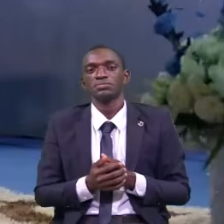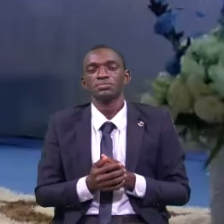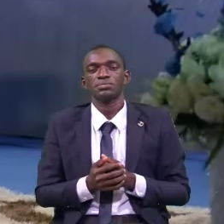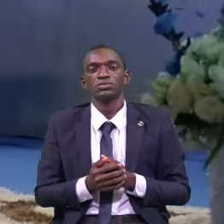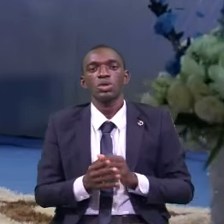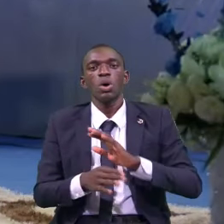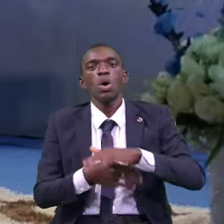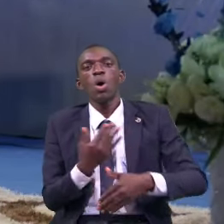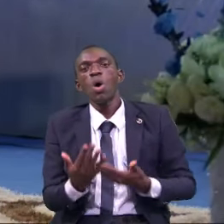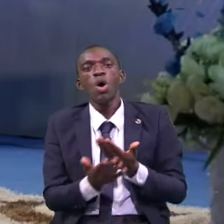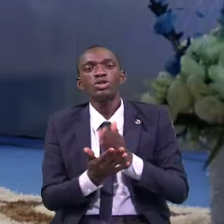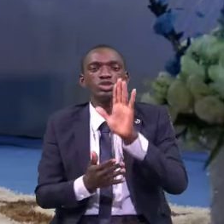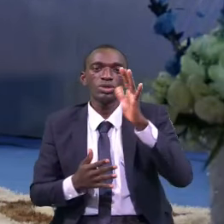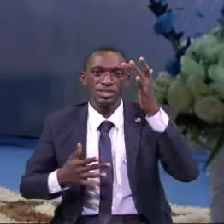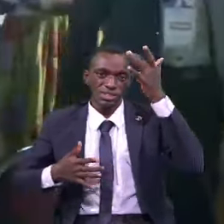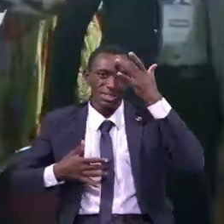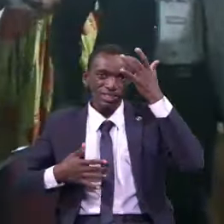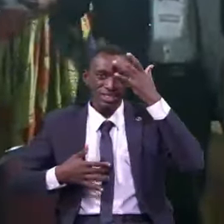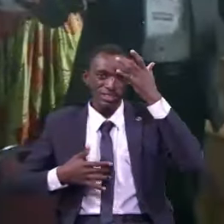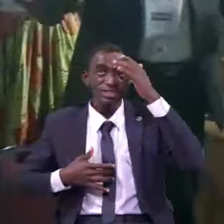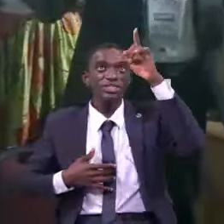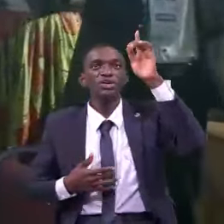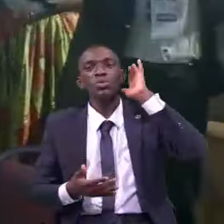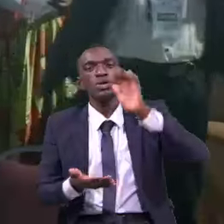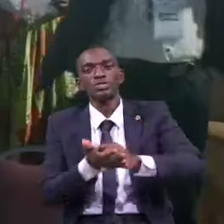All your sicknesses he'll take away.